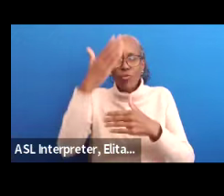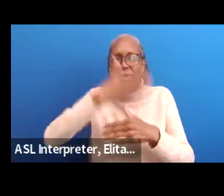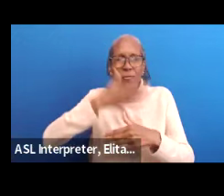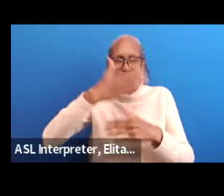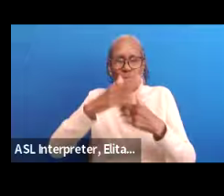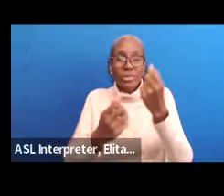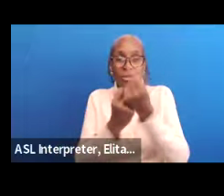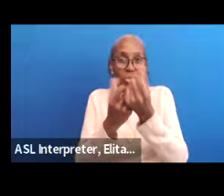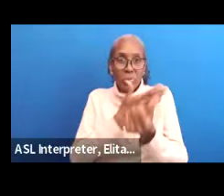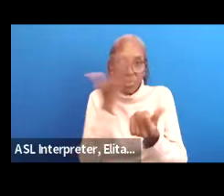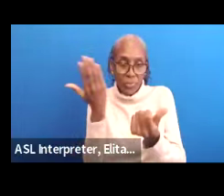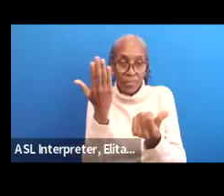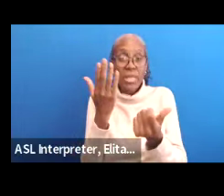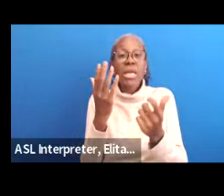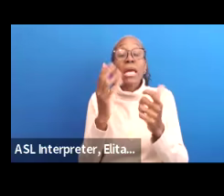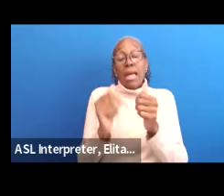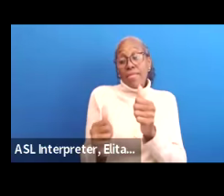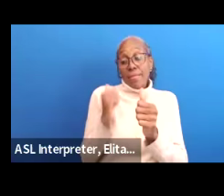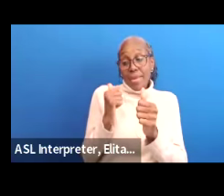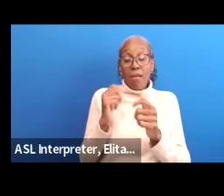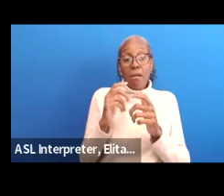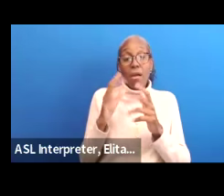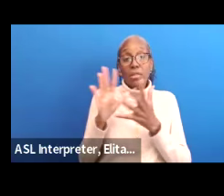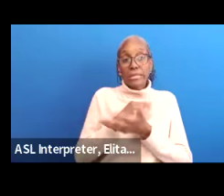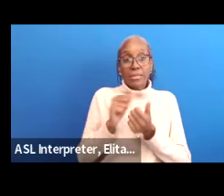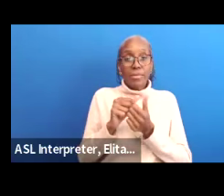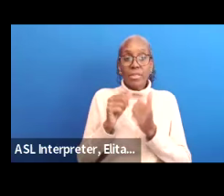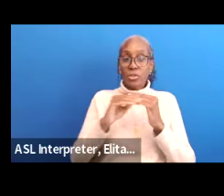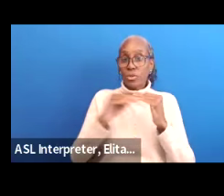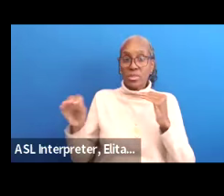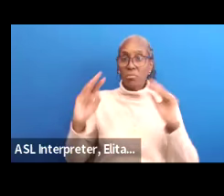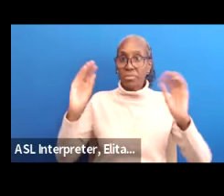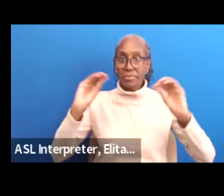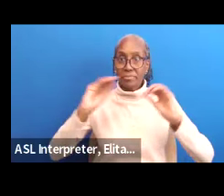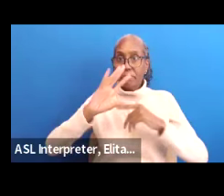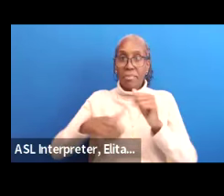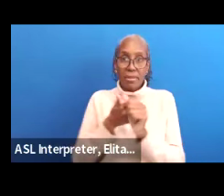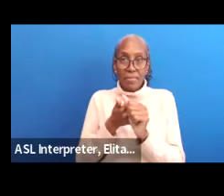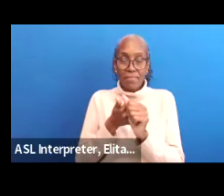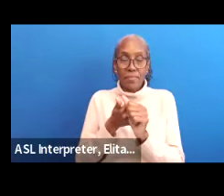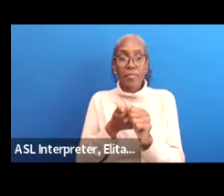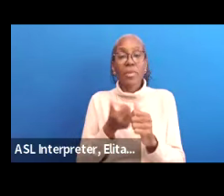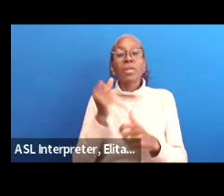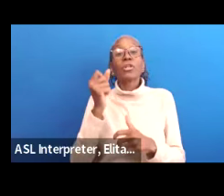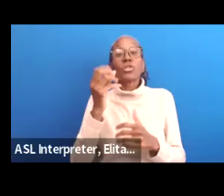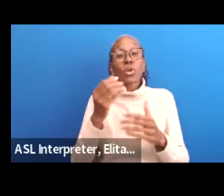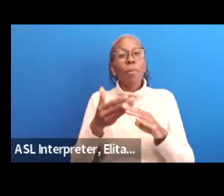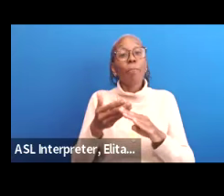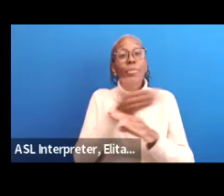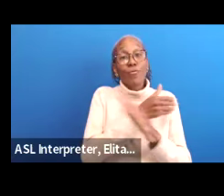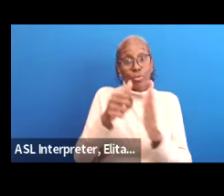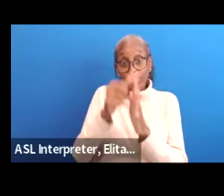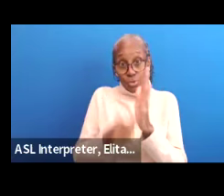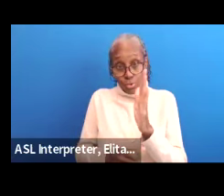And there was damage to the structures in the back. So it wasn't stabilized posteriorly. So before the